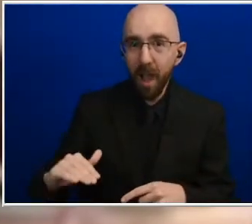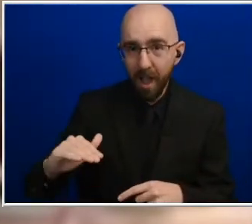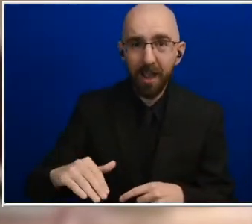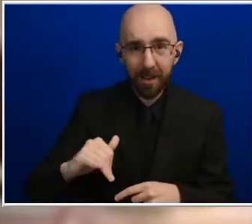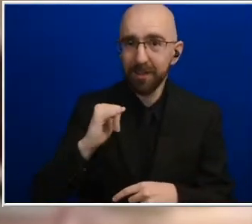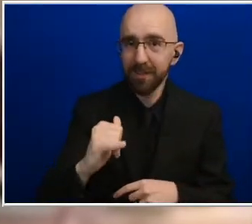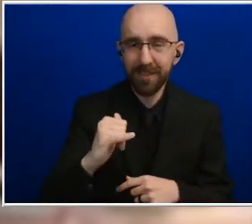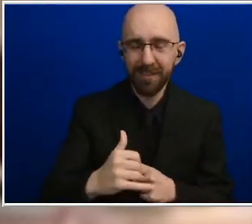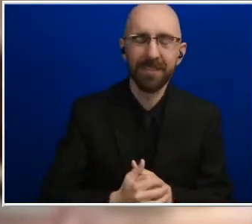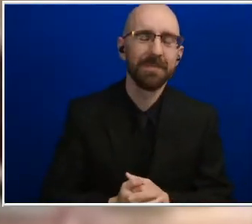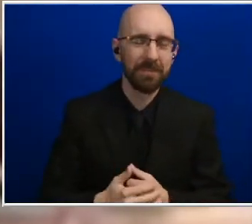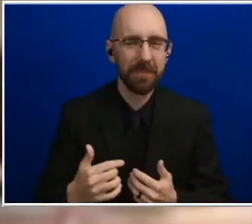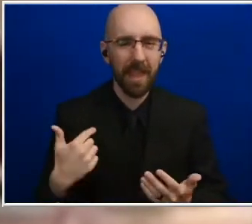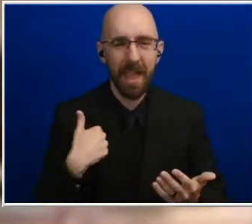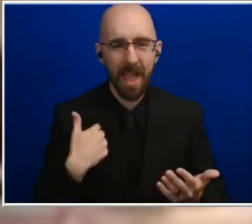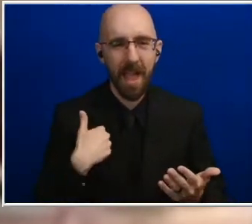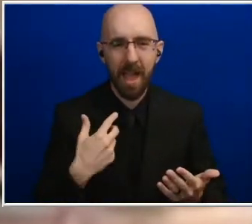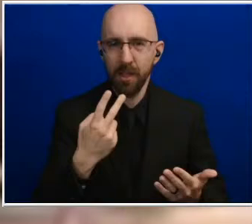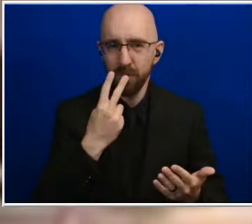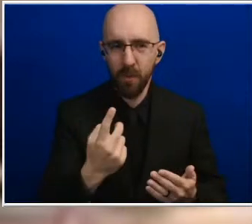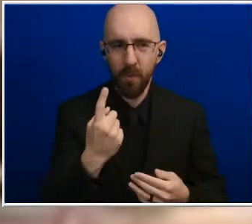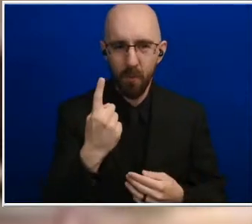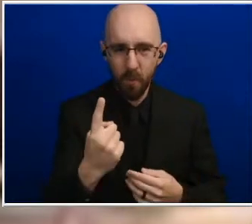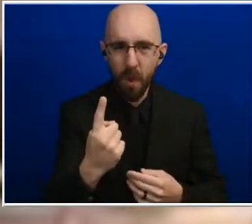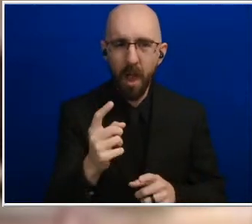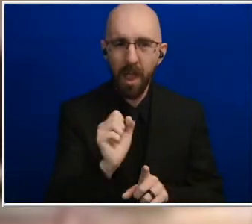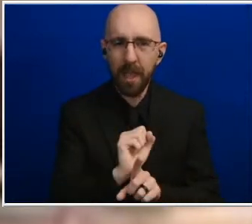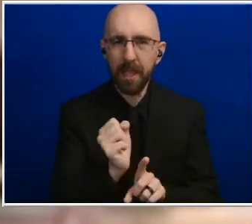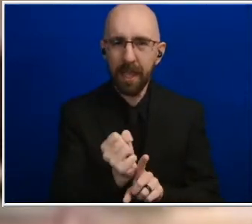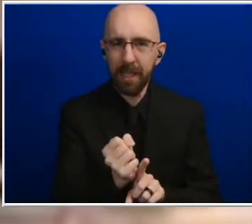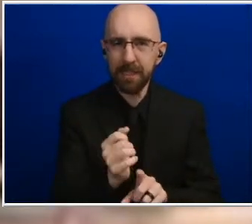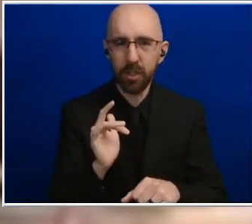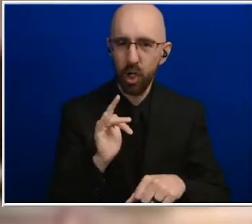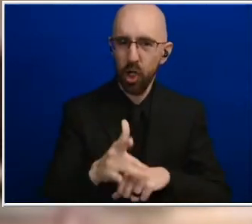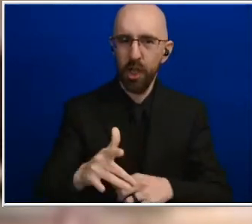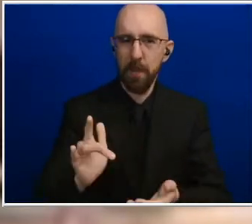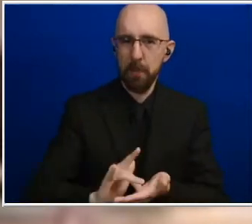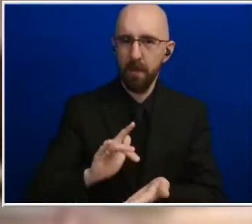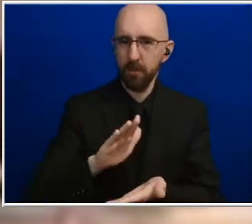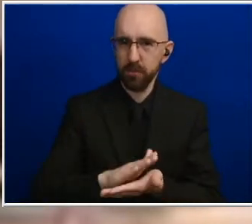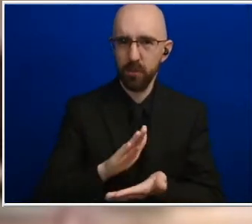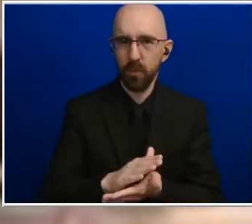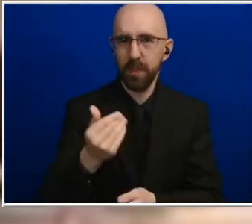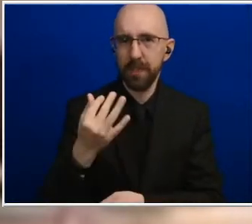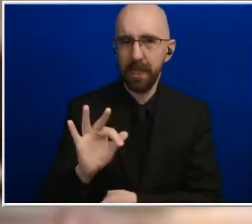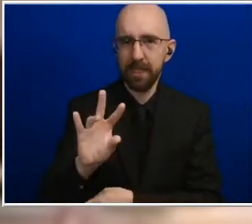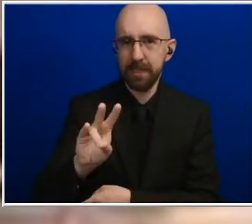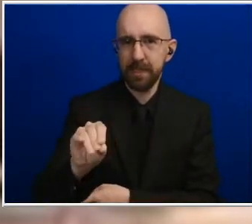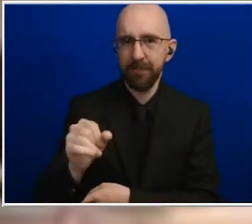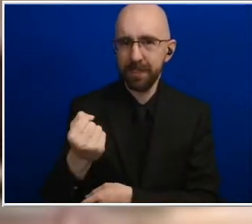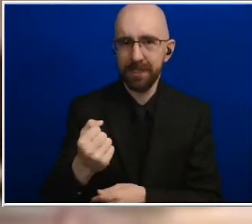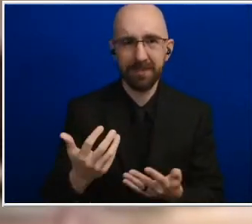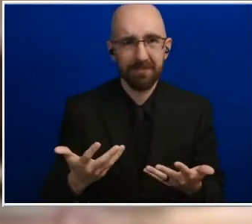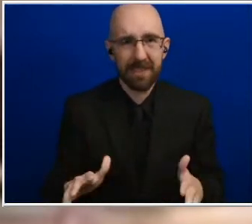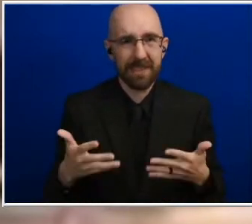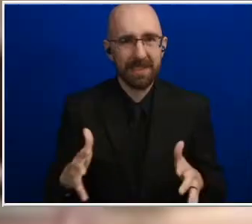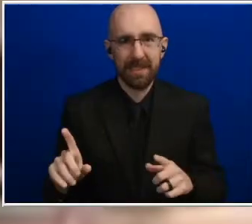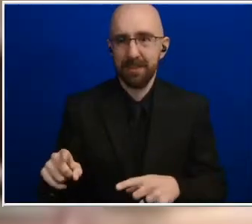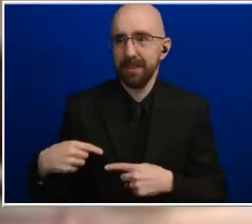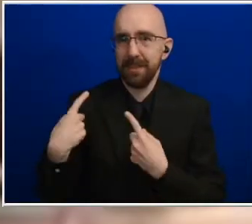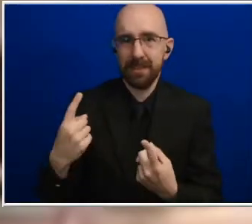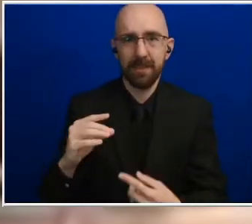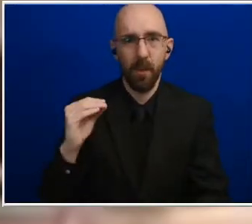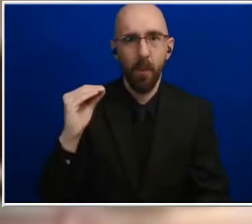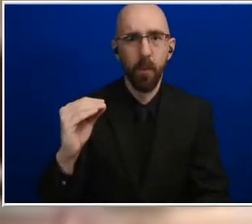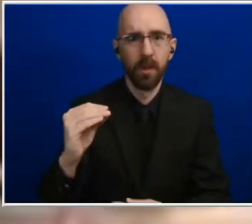And I saw one case early in medical school in the 1970s, and that's it. Haven't seen one since. Yeah,